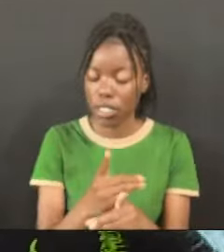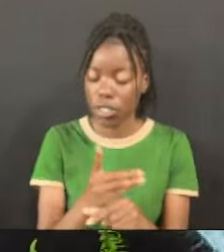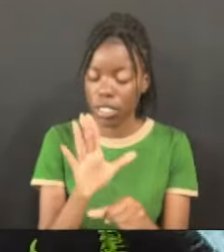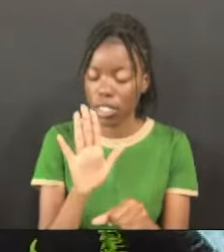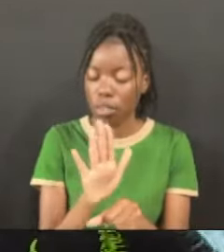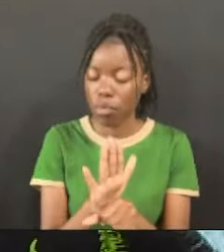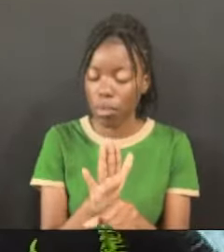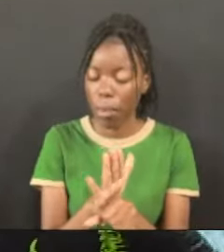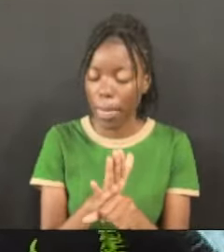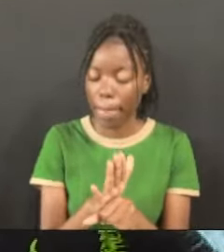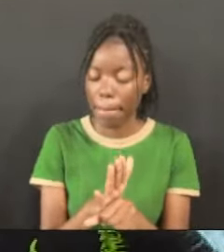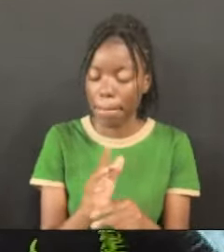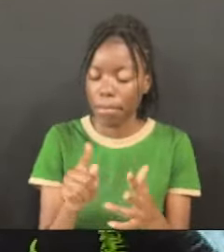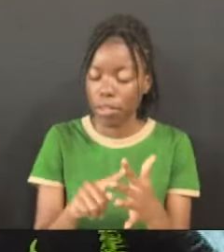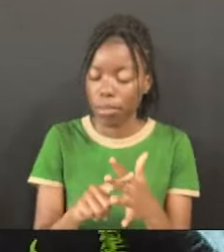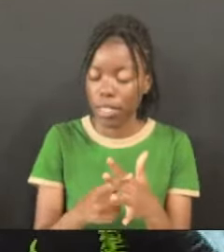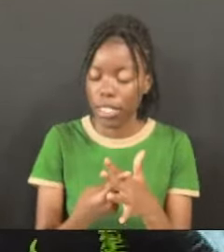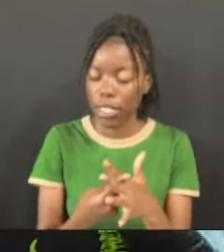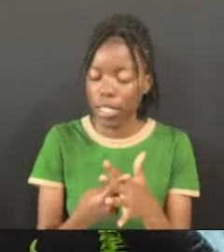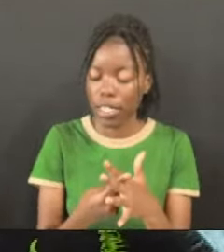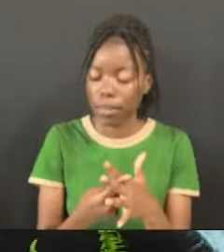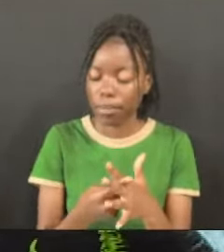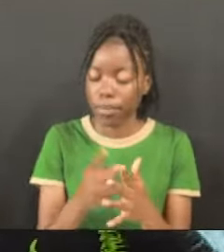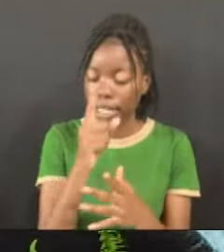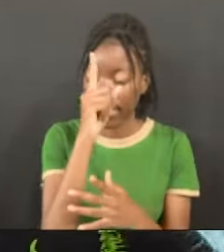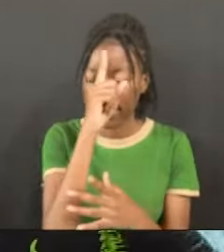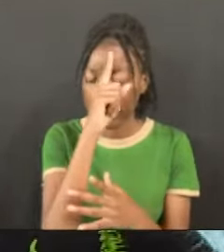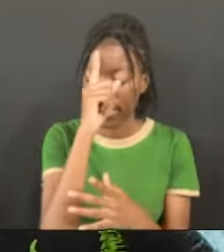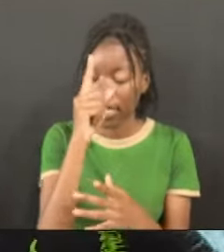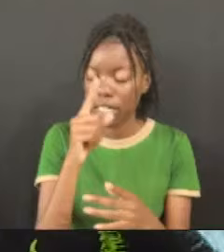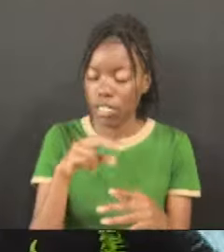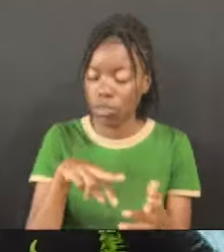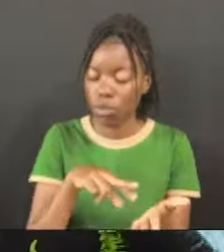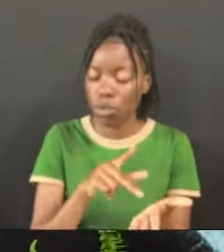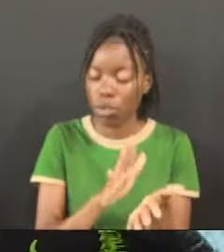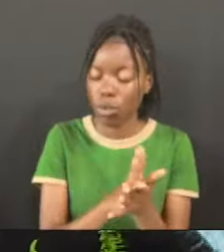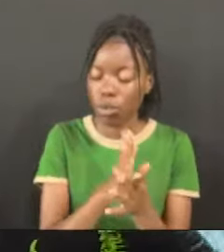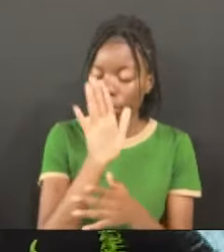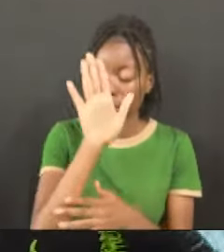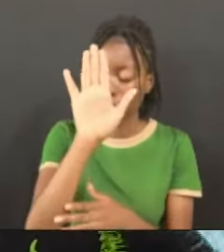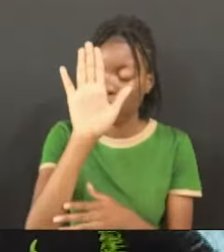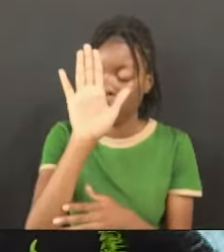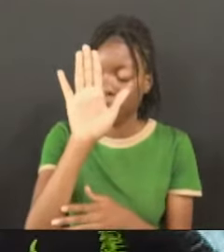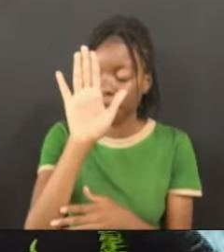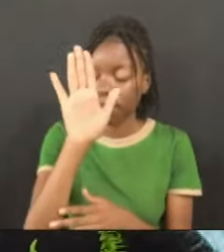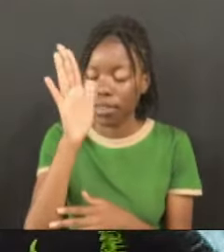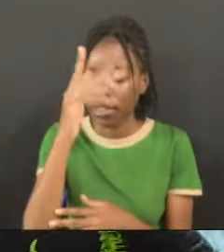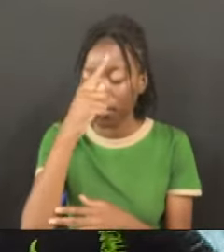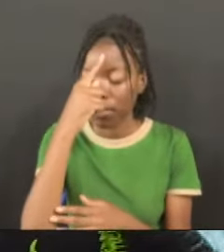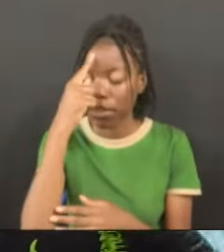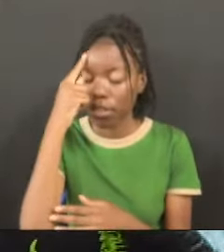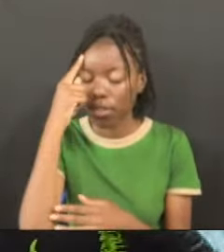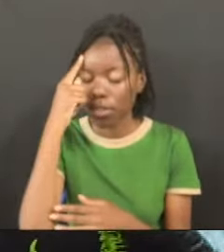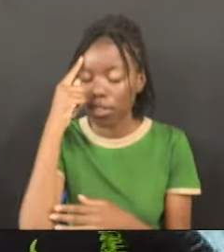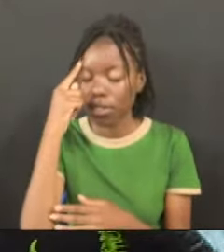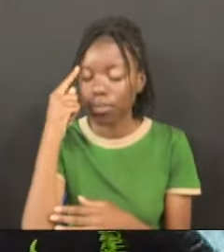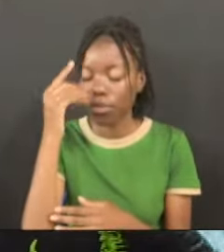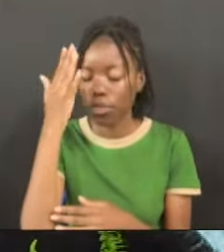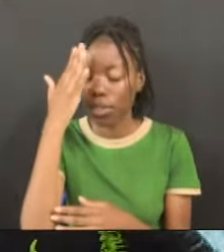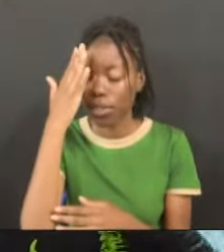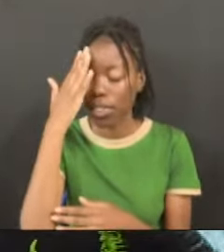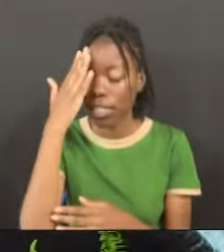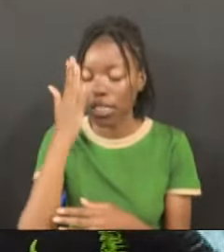a serious walk with you, because we have discovered that my God and I is not just a